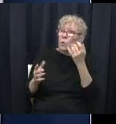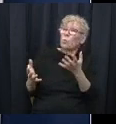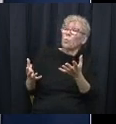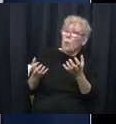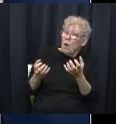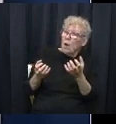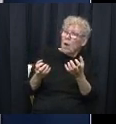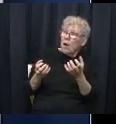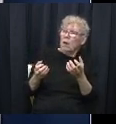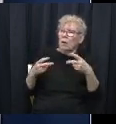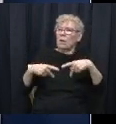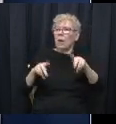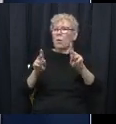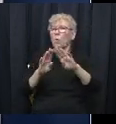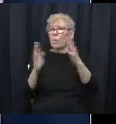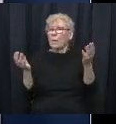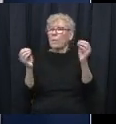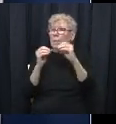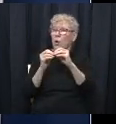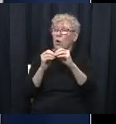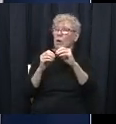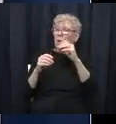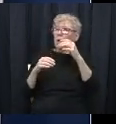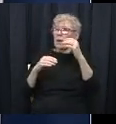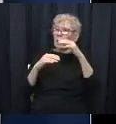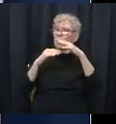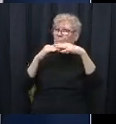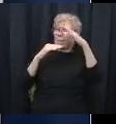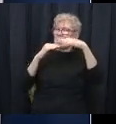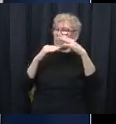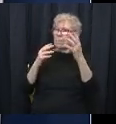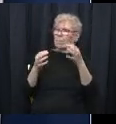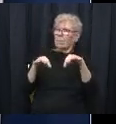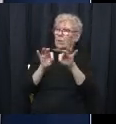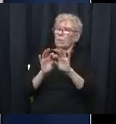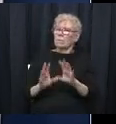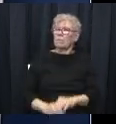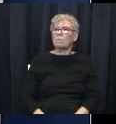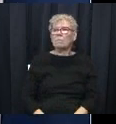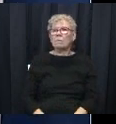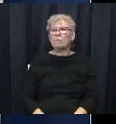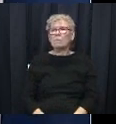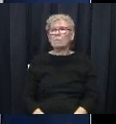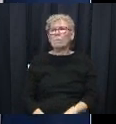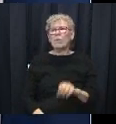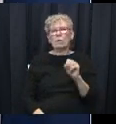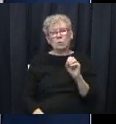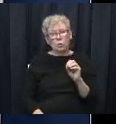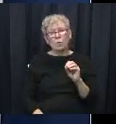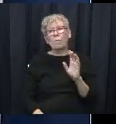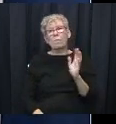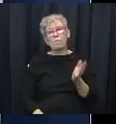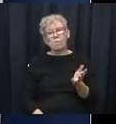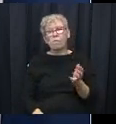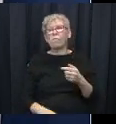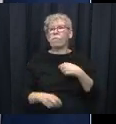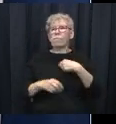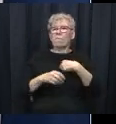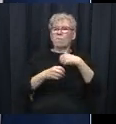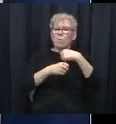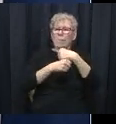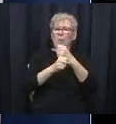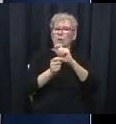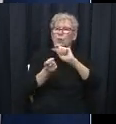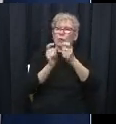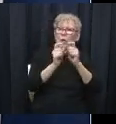on that once it's been done. So we do these things in real time. I know that some folks asked why the draft was put out on Saturday.